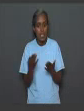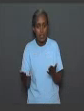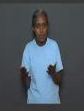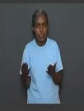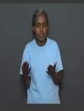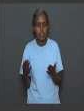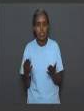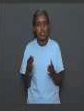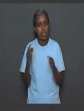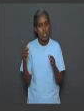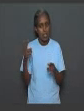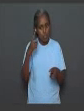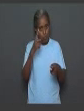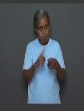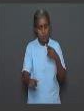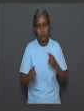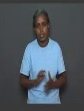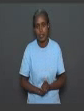is impossible.